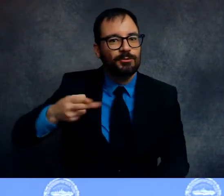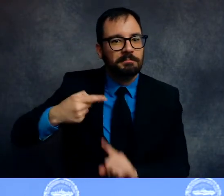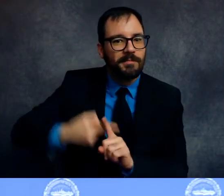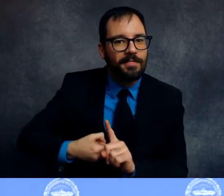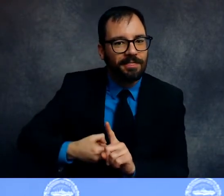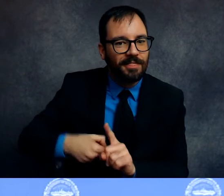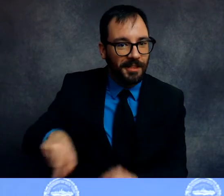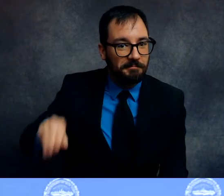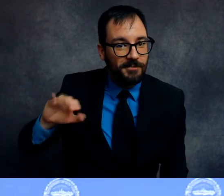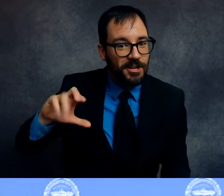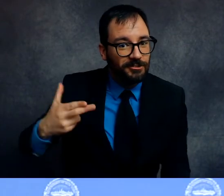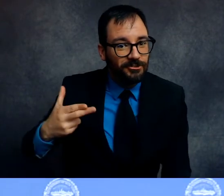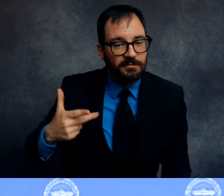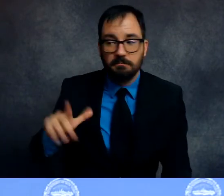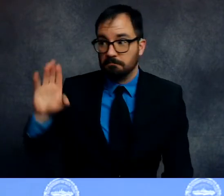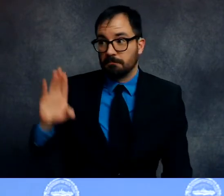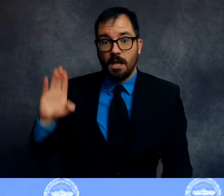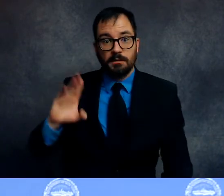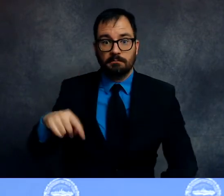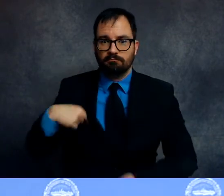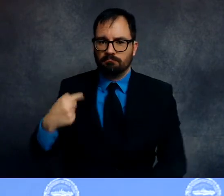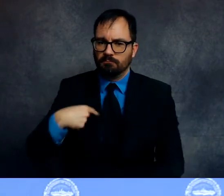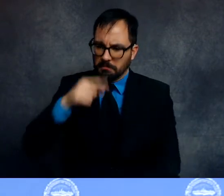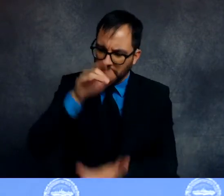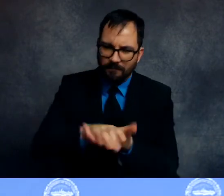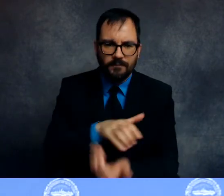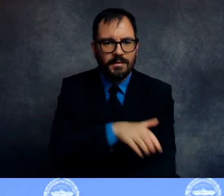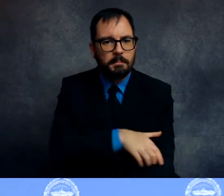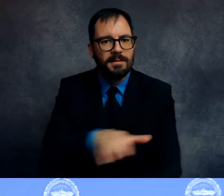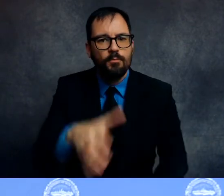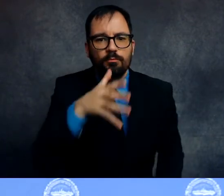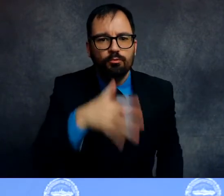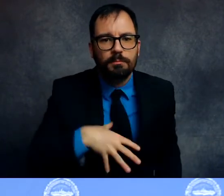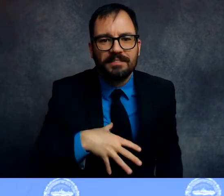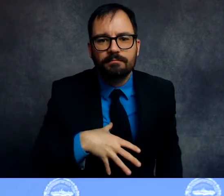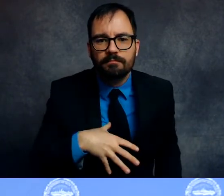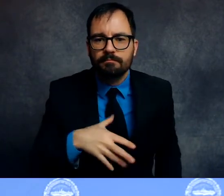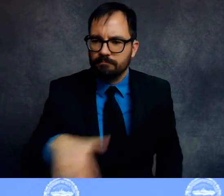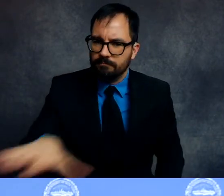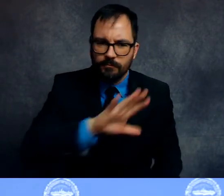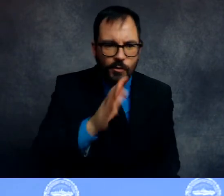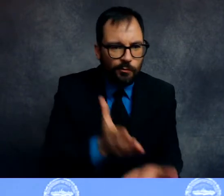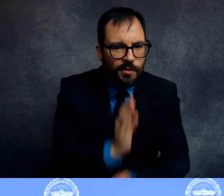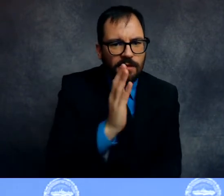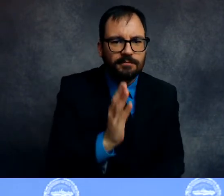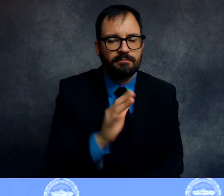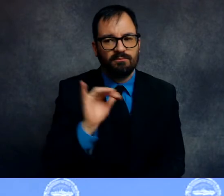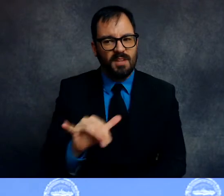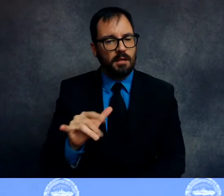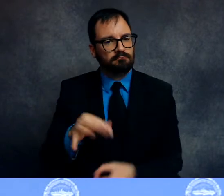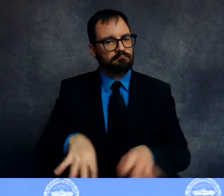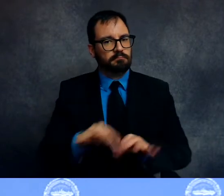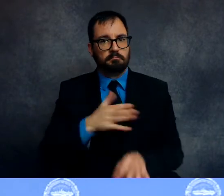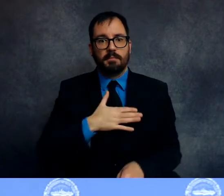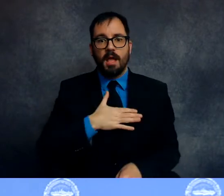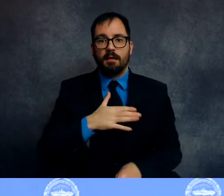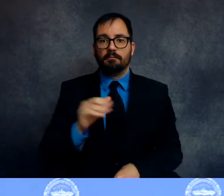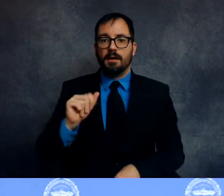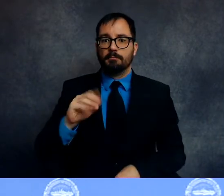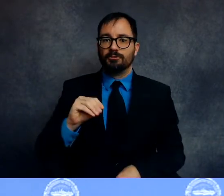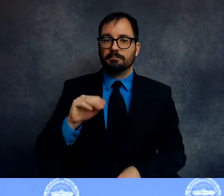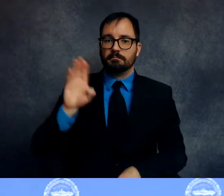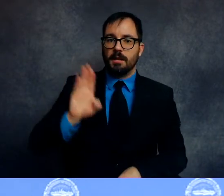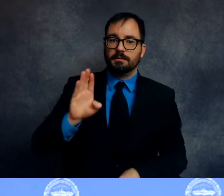Finally, today is the beginning of Women's History Month. In Boston, we certainly believe in empowering women and protecting all of their